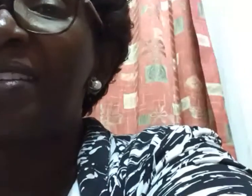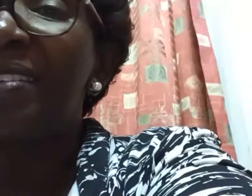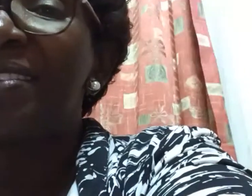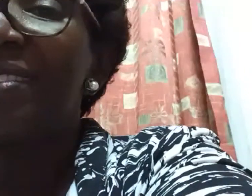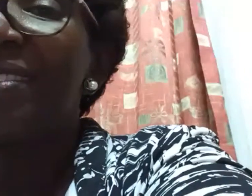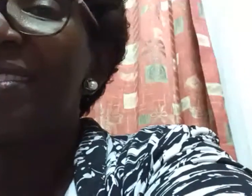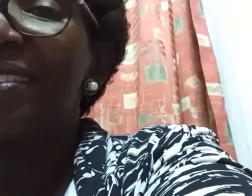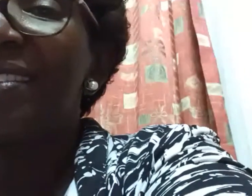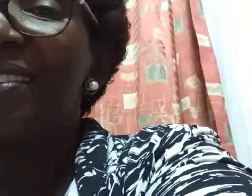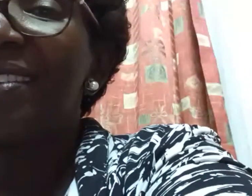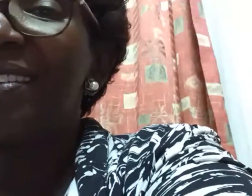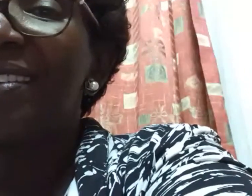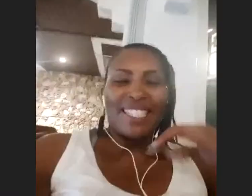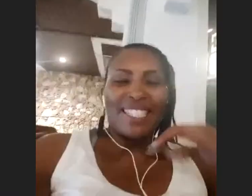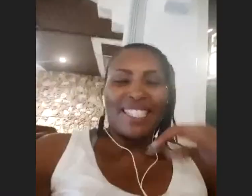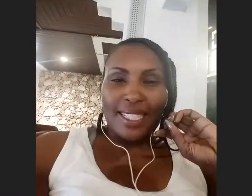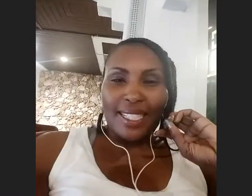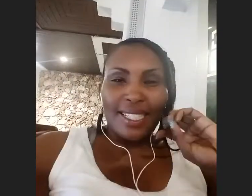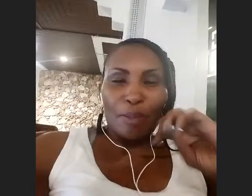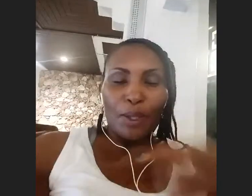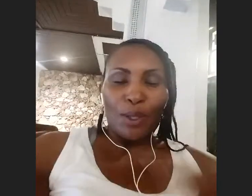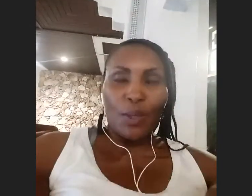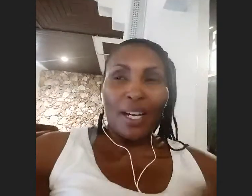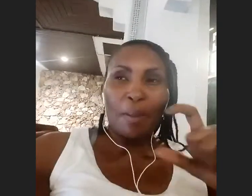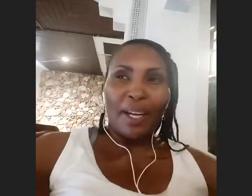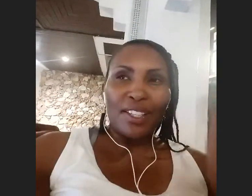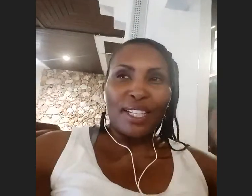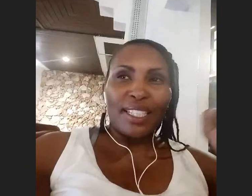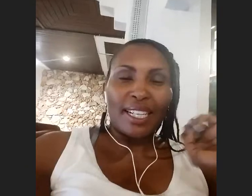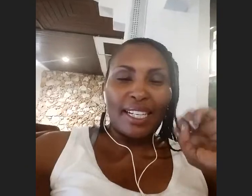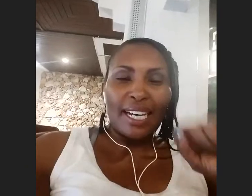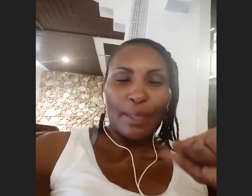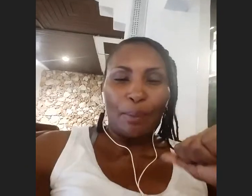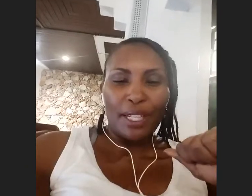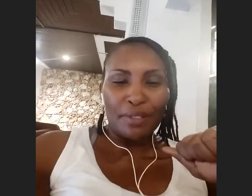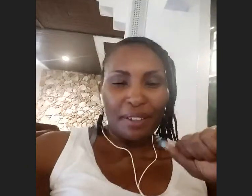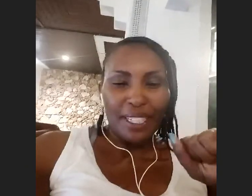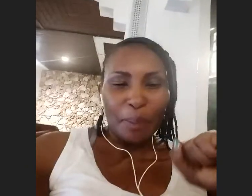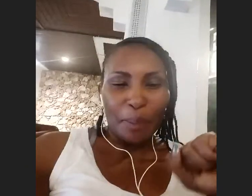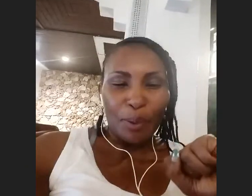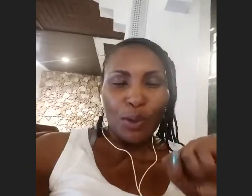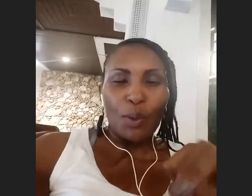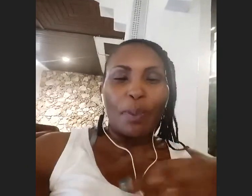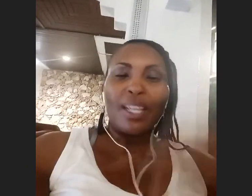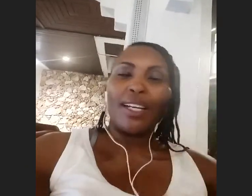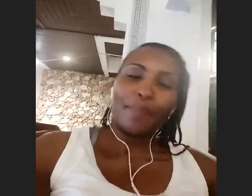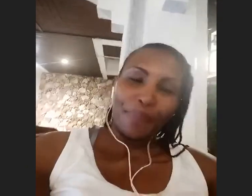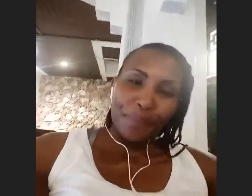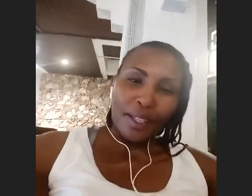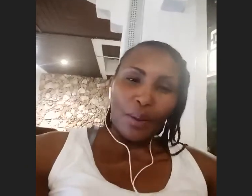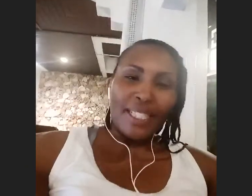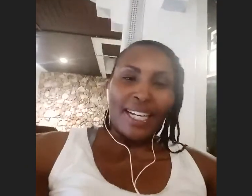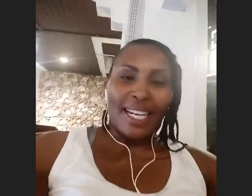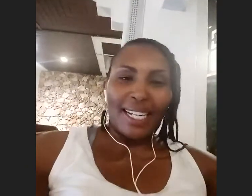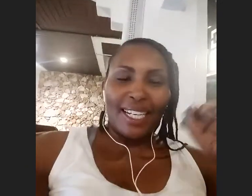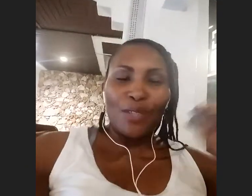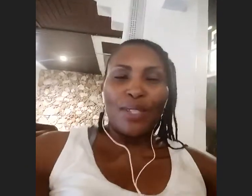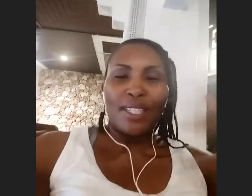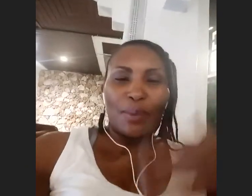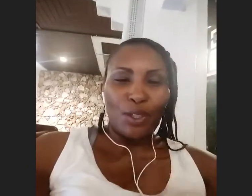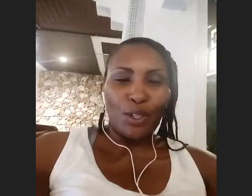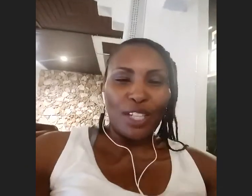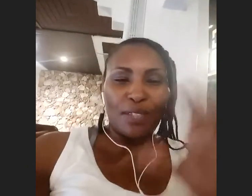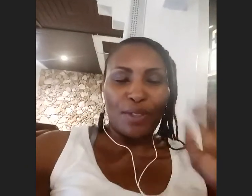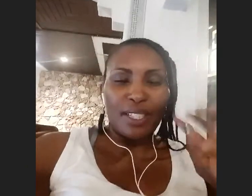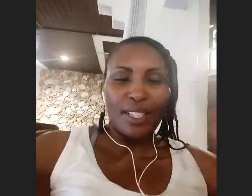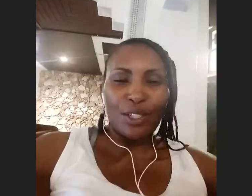demand. Oh yeah, it is, because we have a package that can carry more than 500 people. So we pay quite high. And you